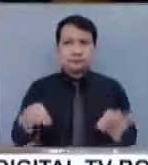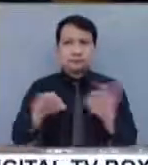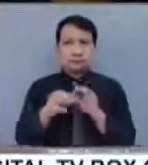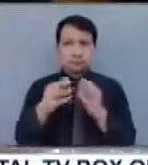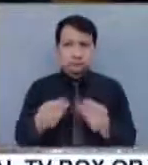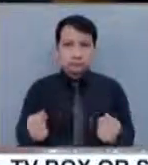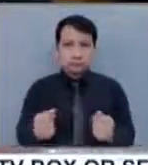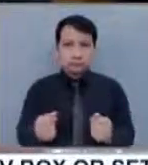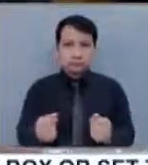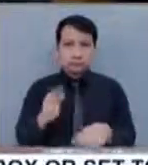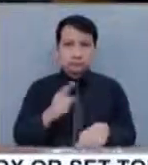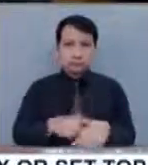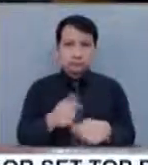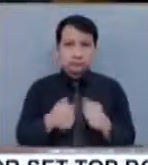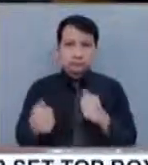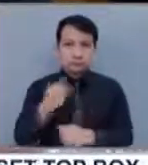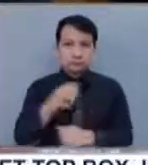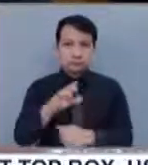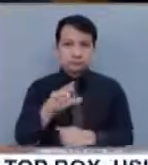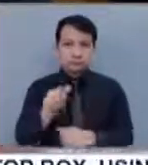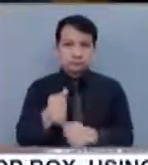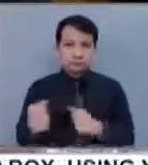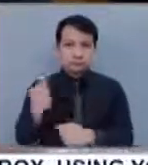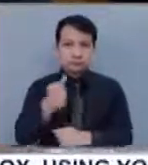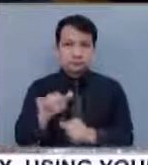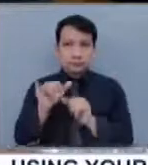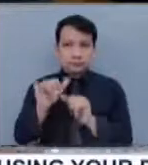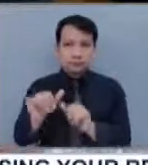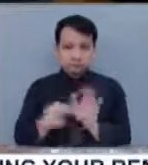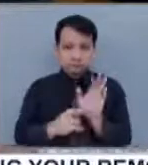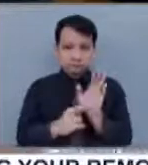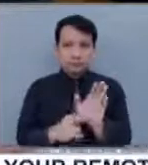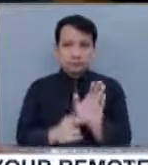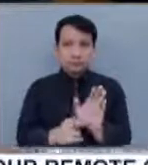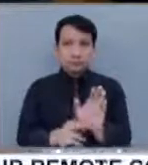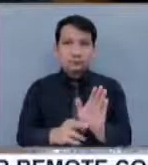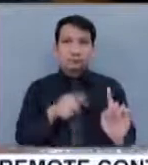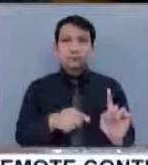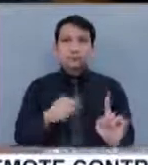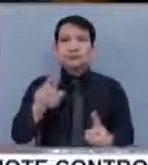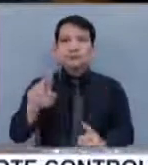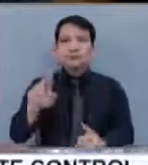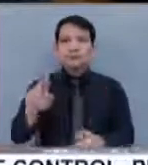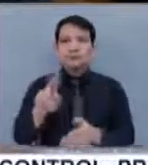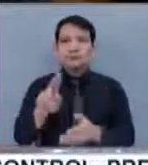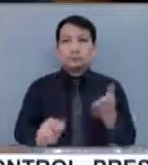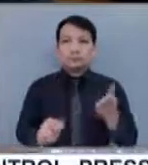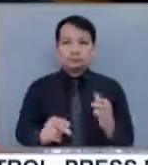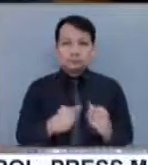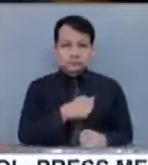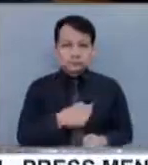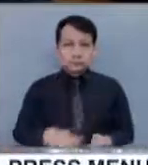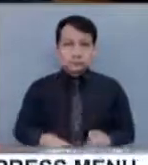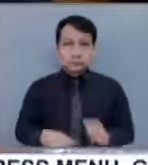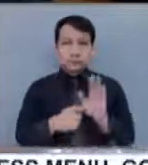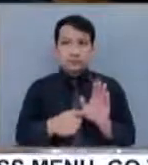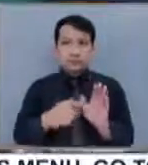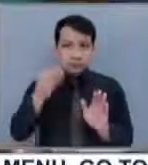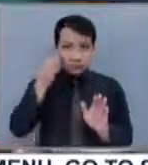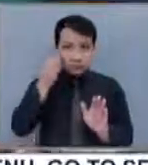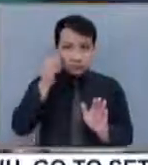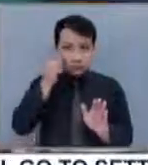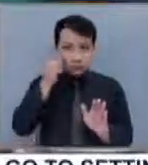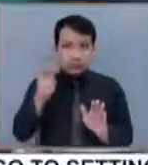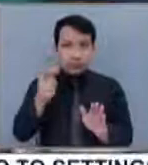lusot na sa CA ang appointment ng permanent representative ng bansa sa United Nations na si Ambassador Manuel Revilla Lagdameo kahit